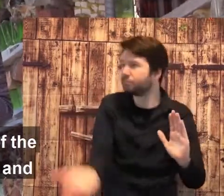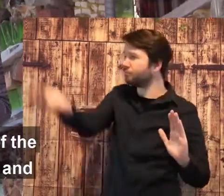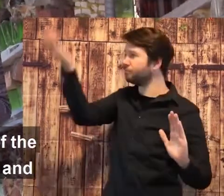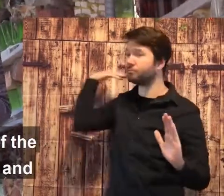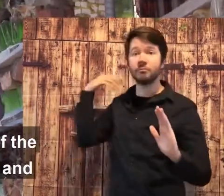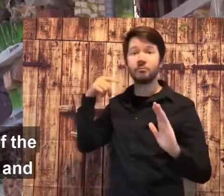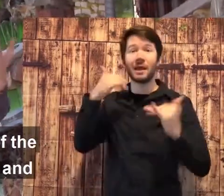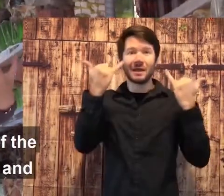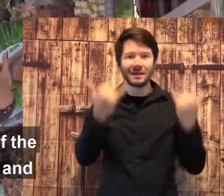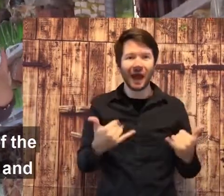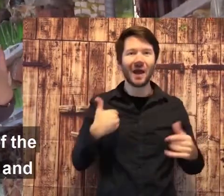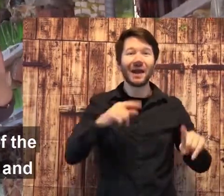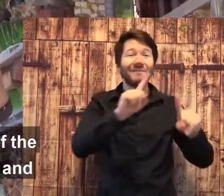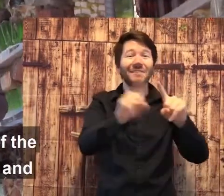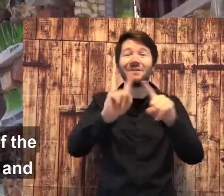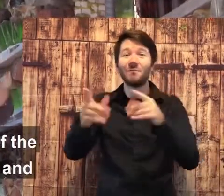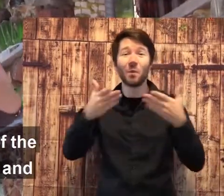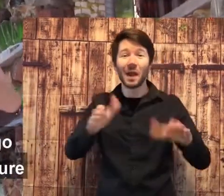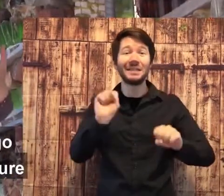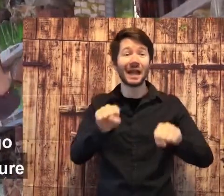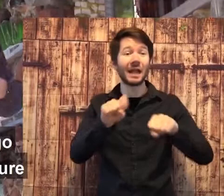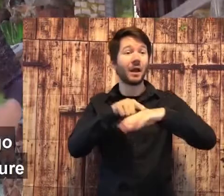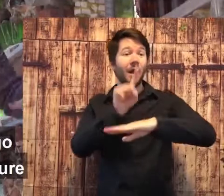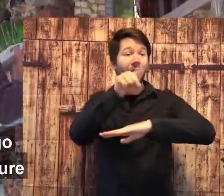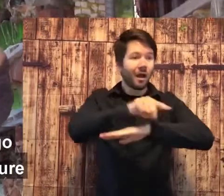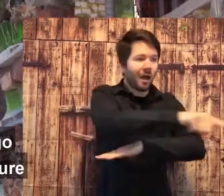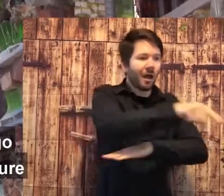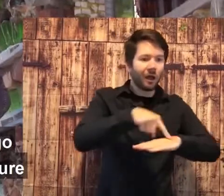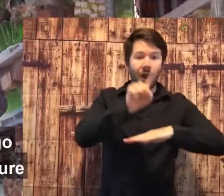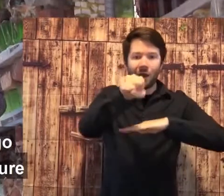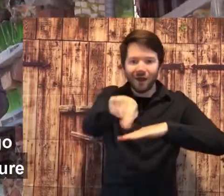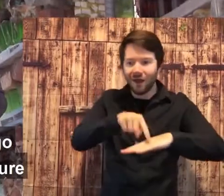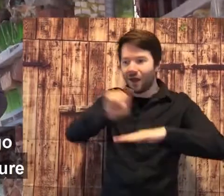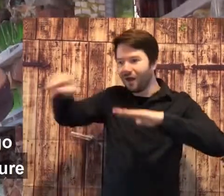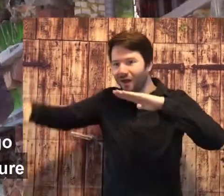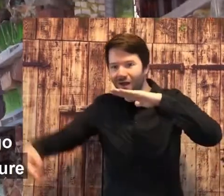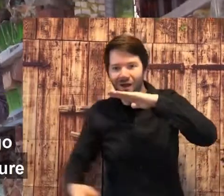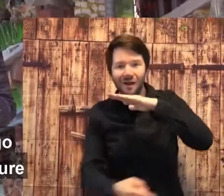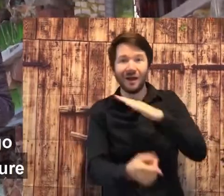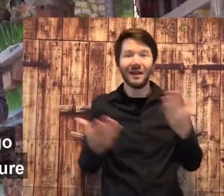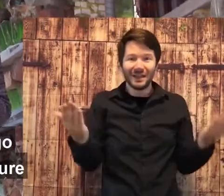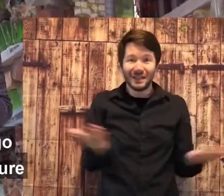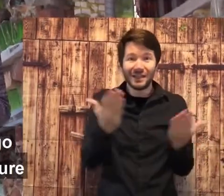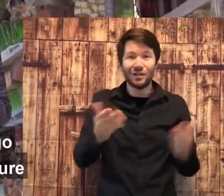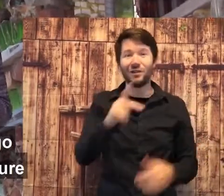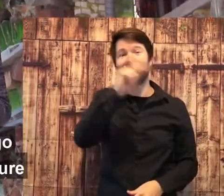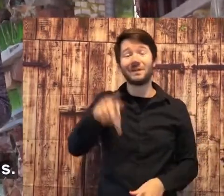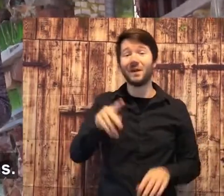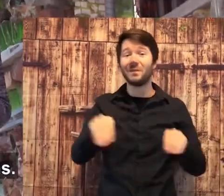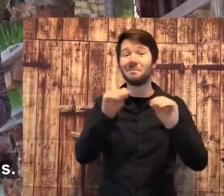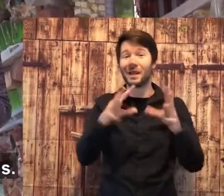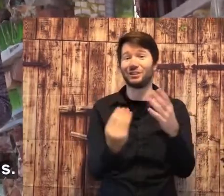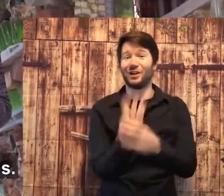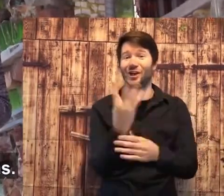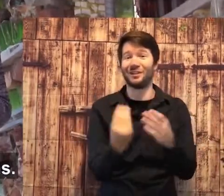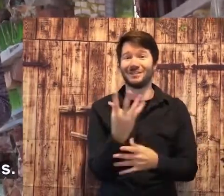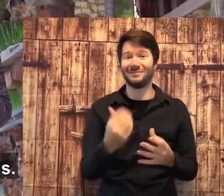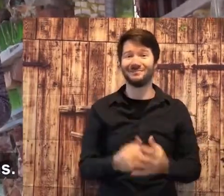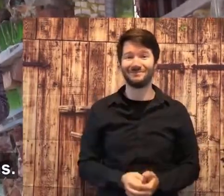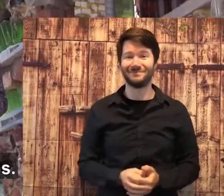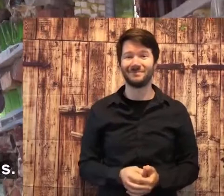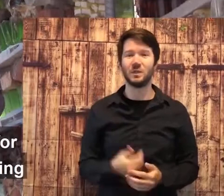buildings that had been here previously. And so there's all different ways that you can go when you're here in the Outdoor Sculpture Garden at Philadelphia's